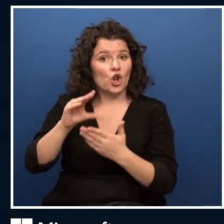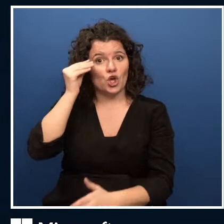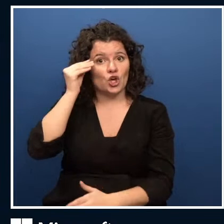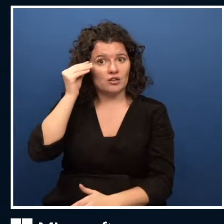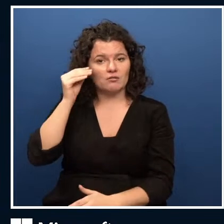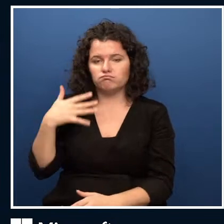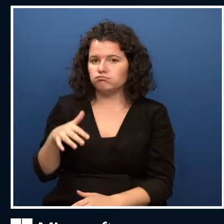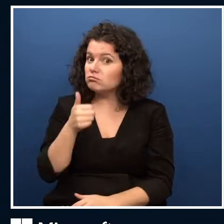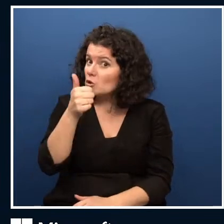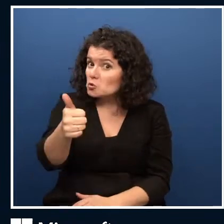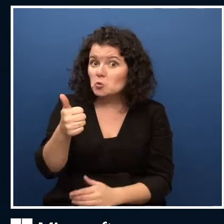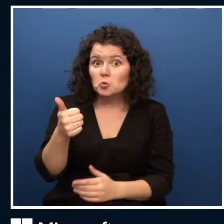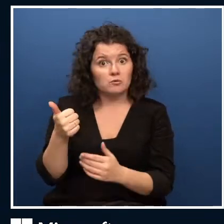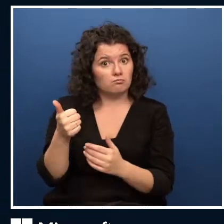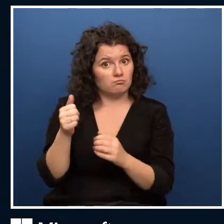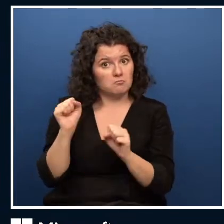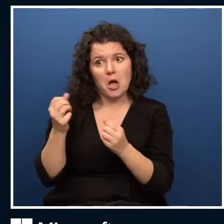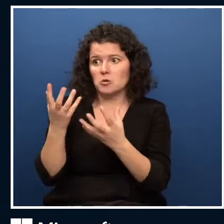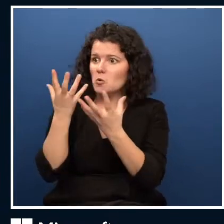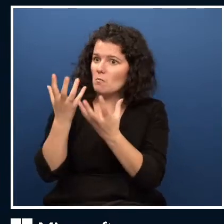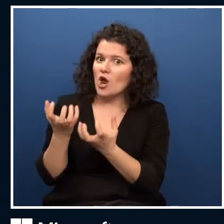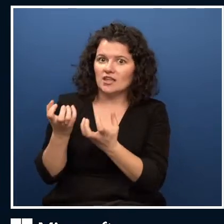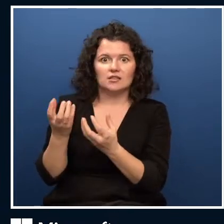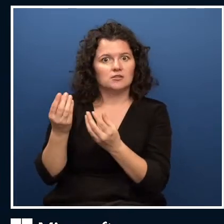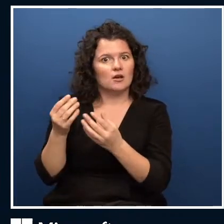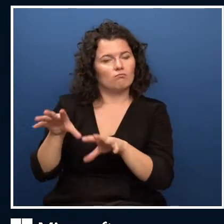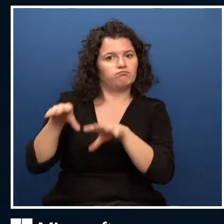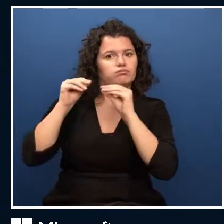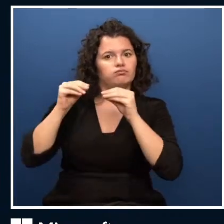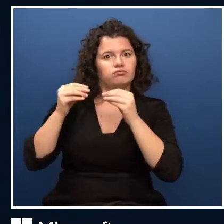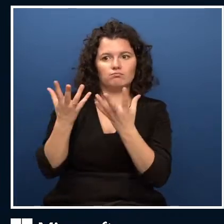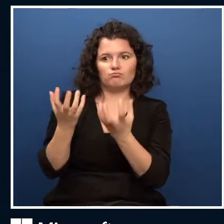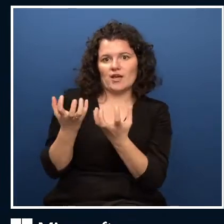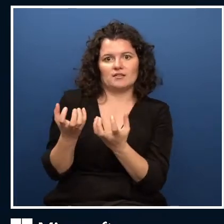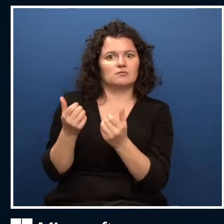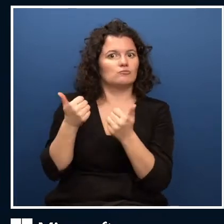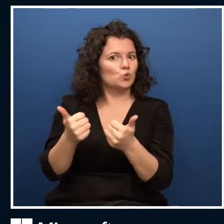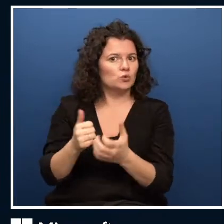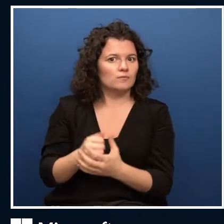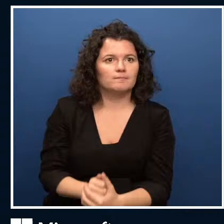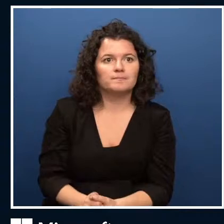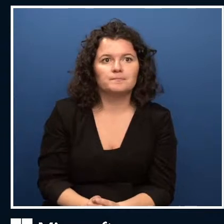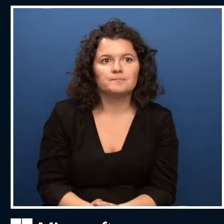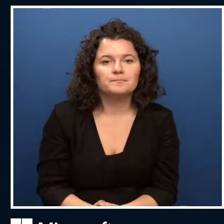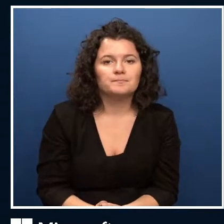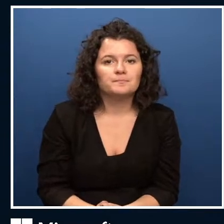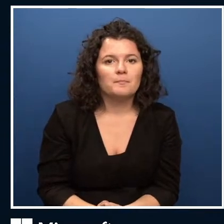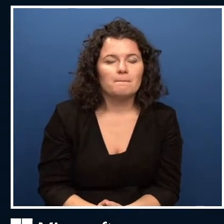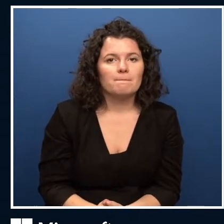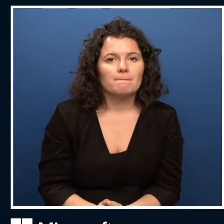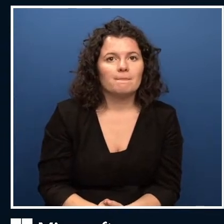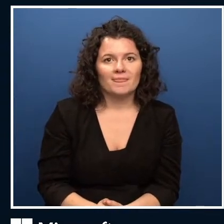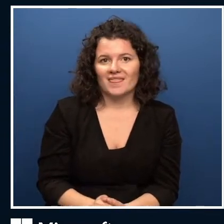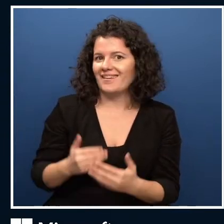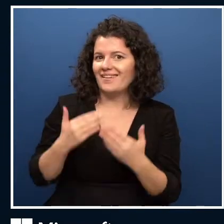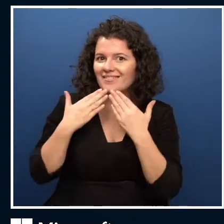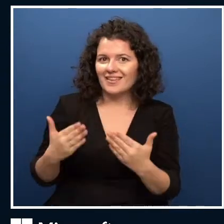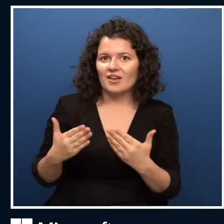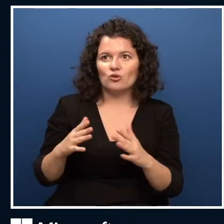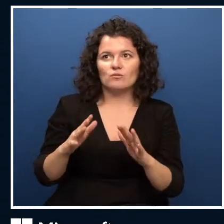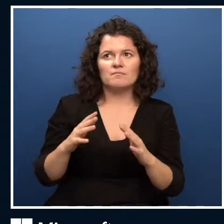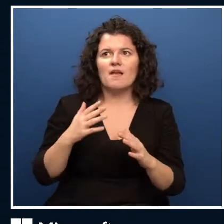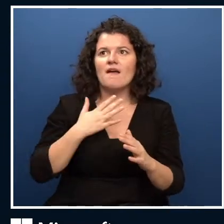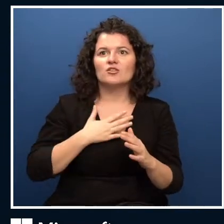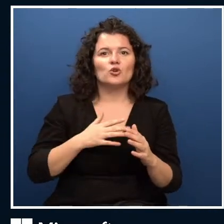well. Excellent. So just coming up to like wrapping this up. So really, I just want some top tips from each of